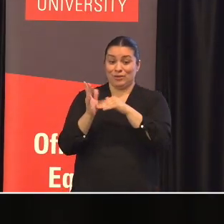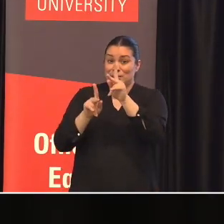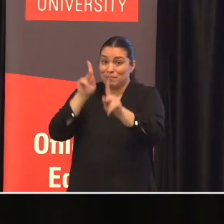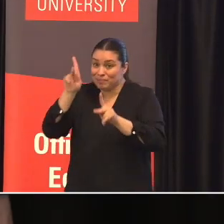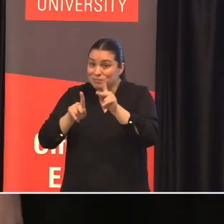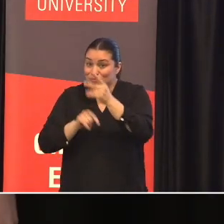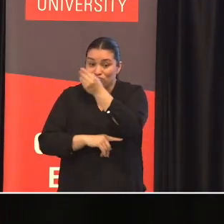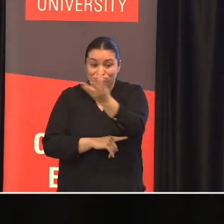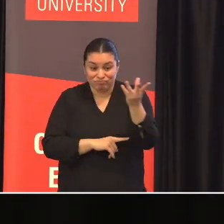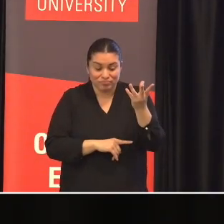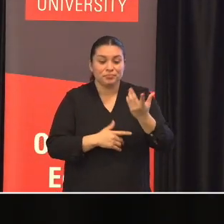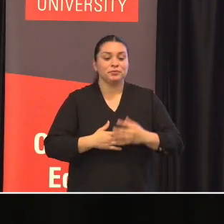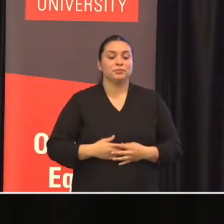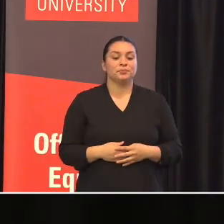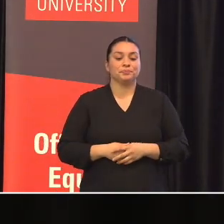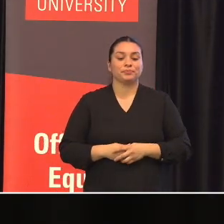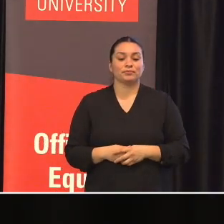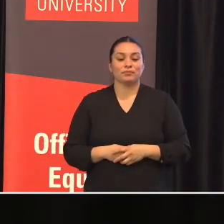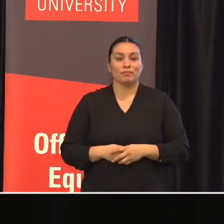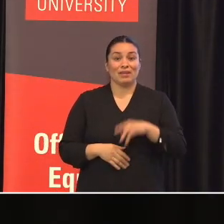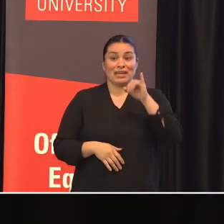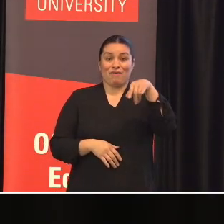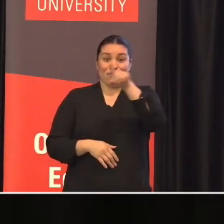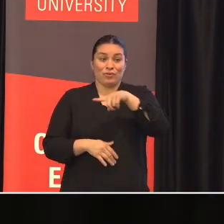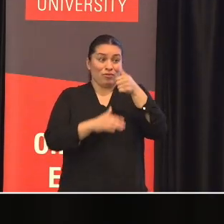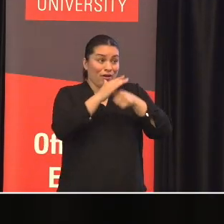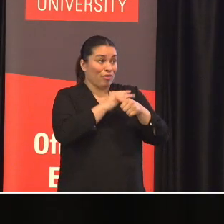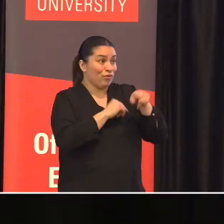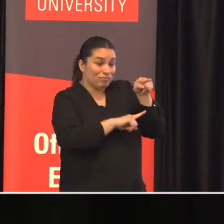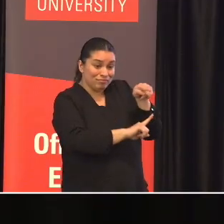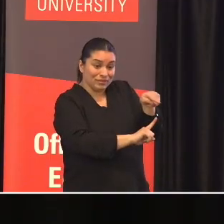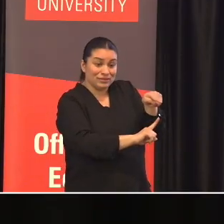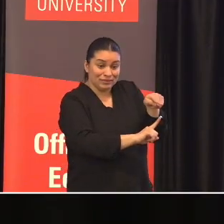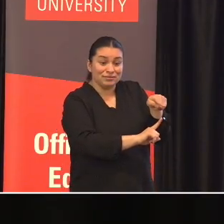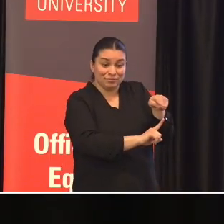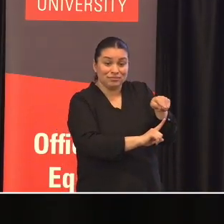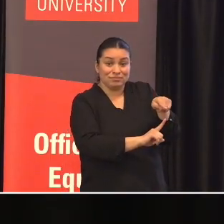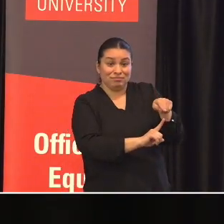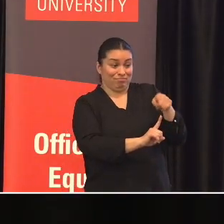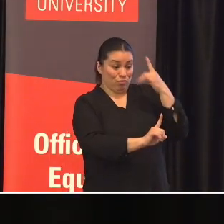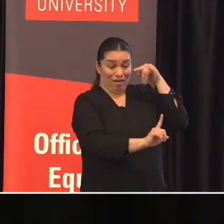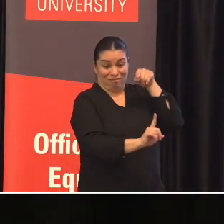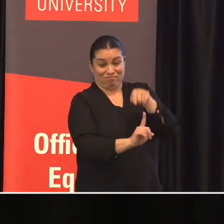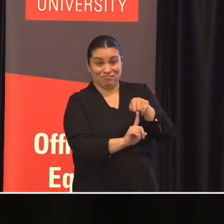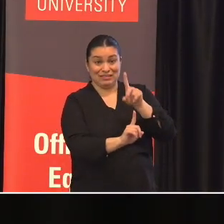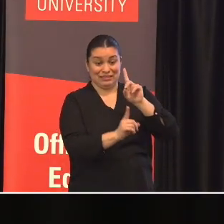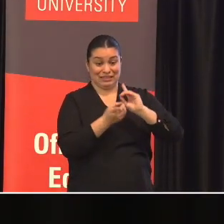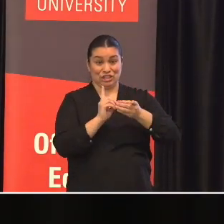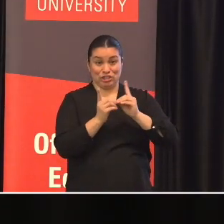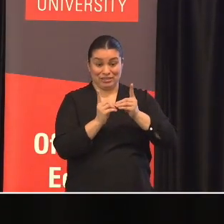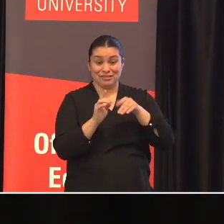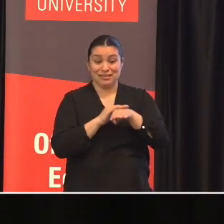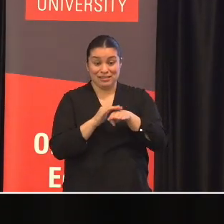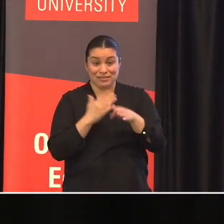fall under, the deadline for proactive accessibility is April 24th,